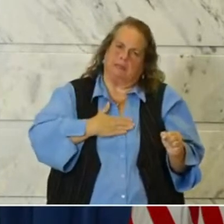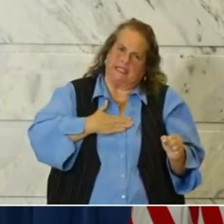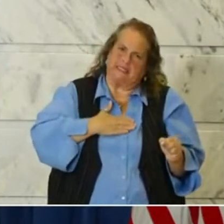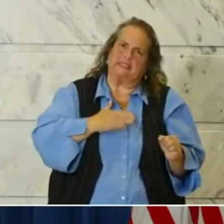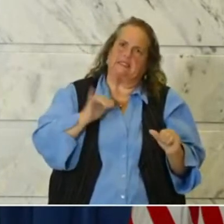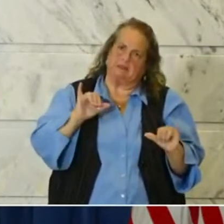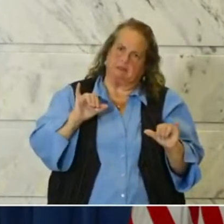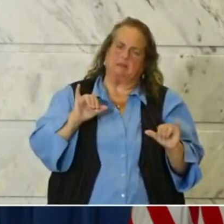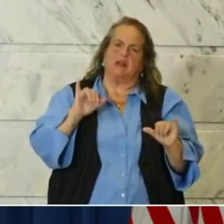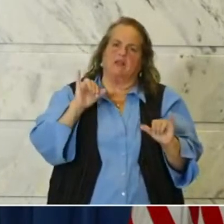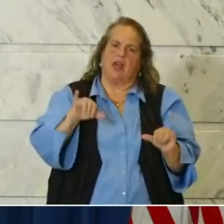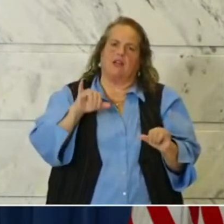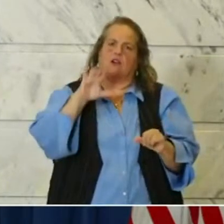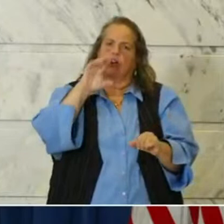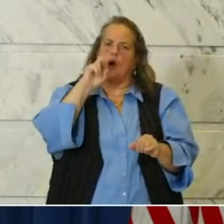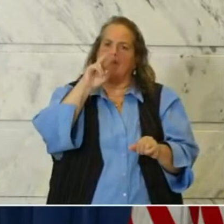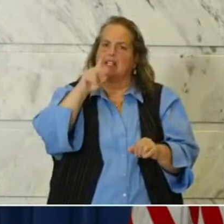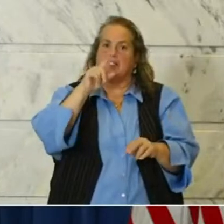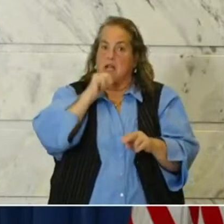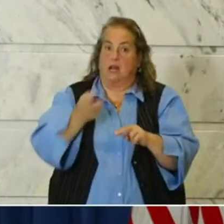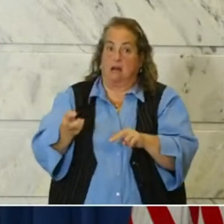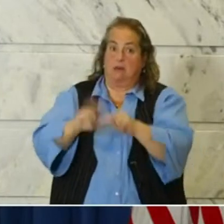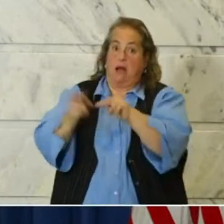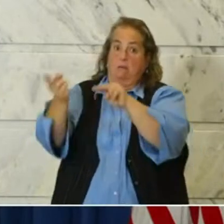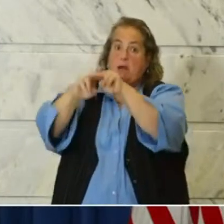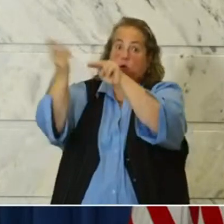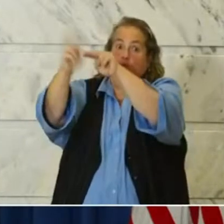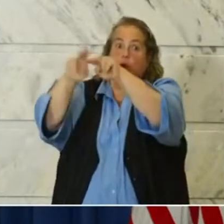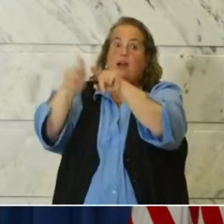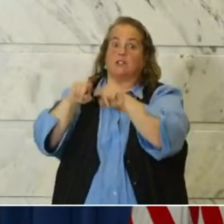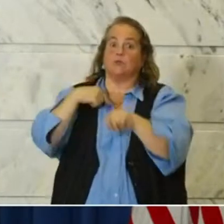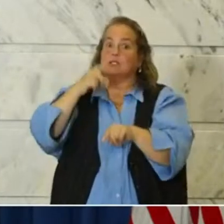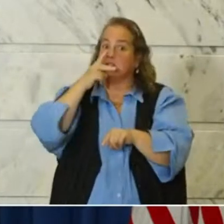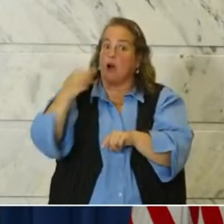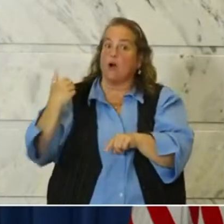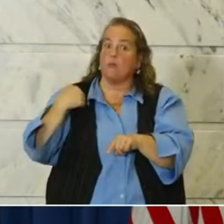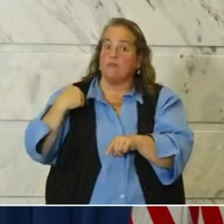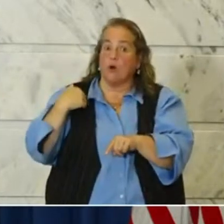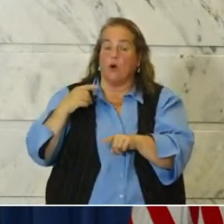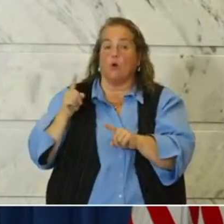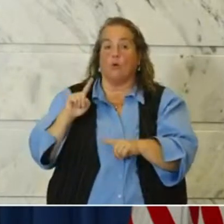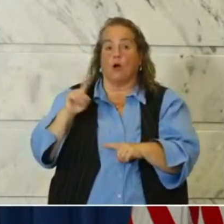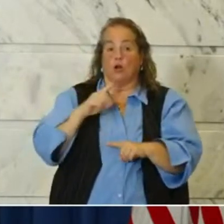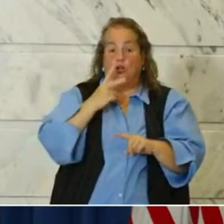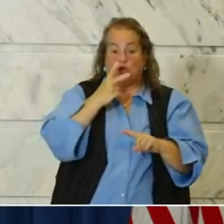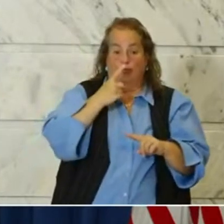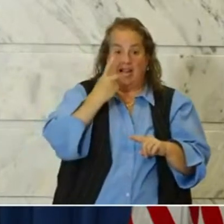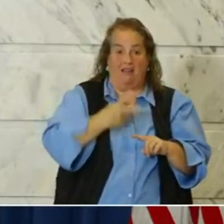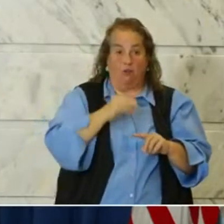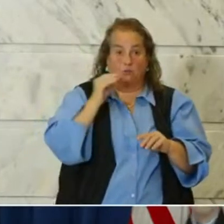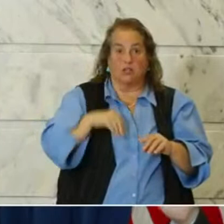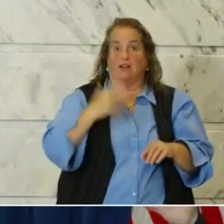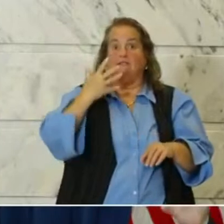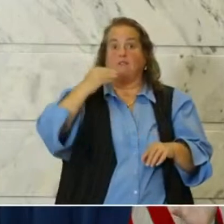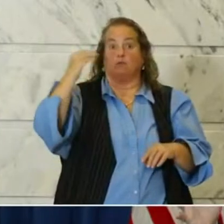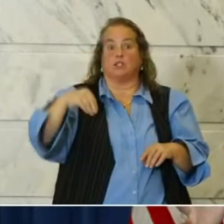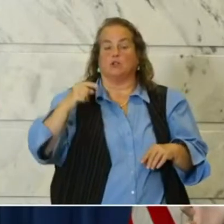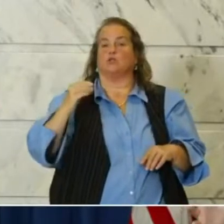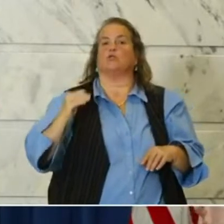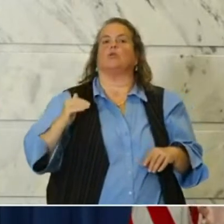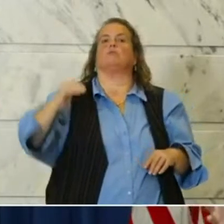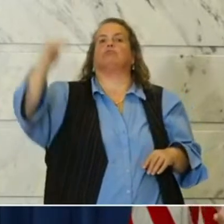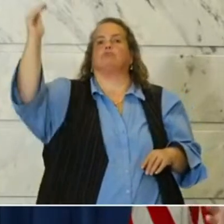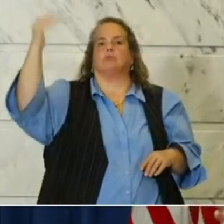isn't increasing at the rate that we previously saw, where we went from 2.5% to 5.5% over